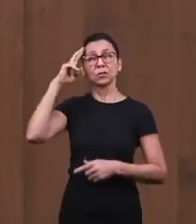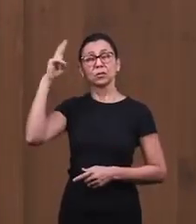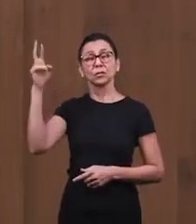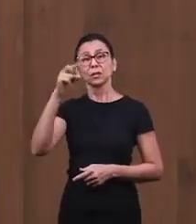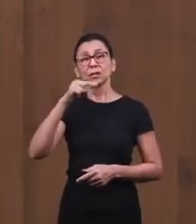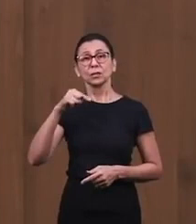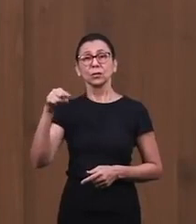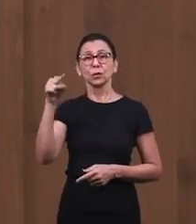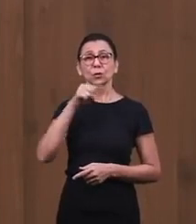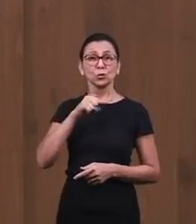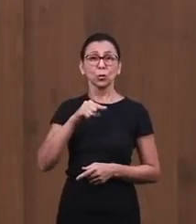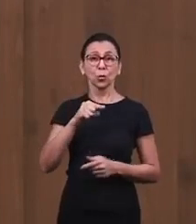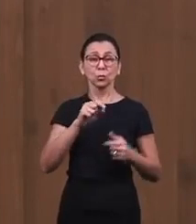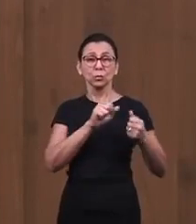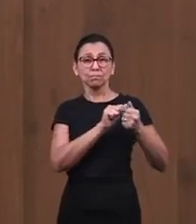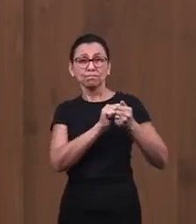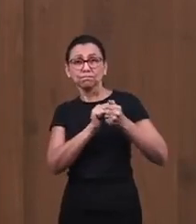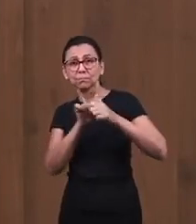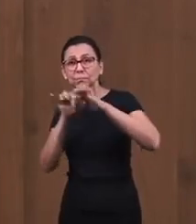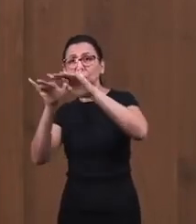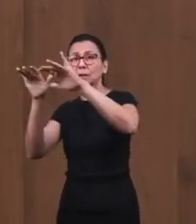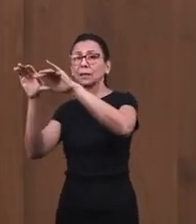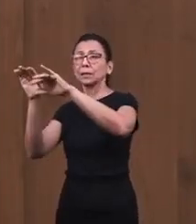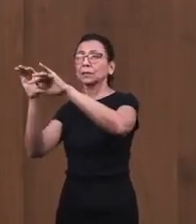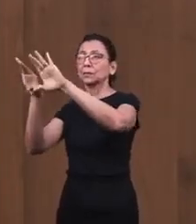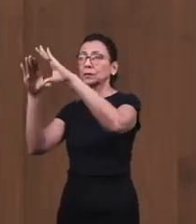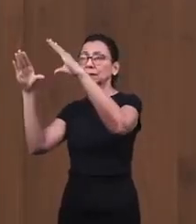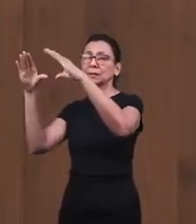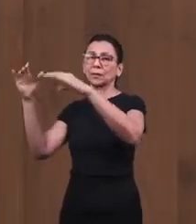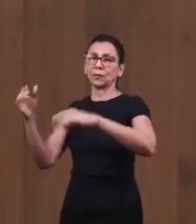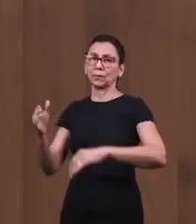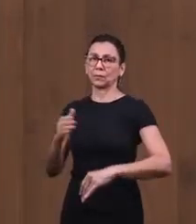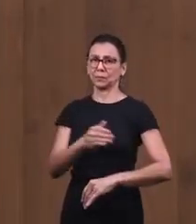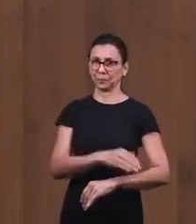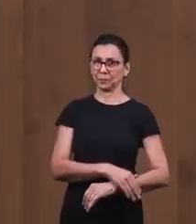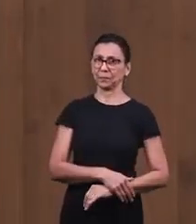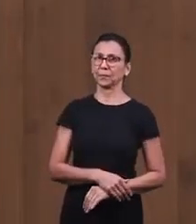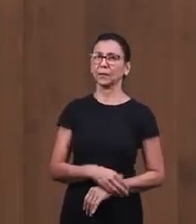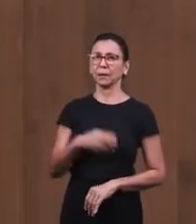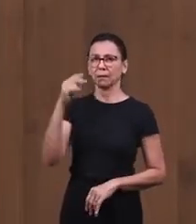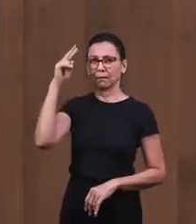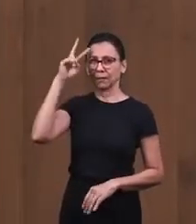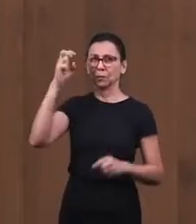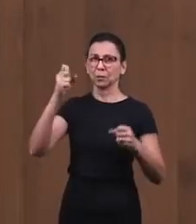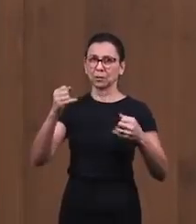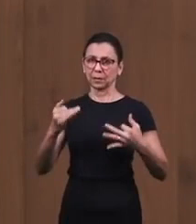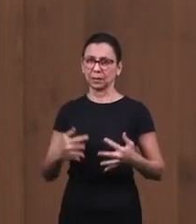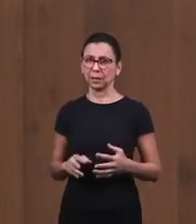Jerusalem. And I said that the people were taken captive, right?